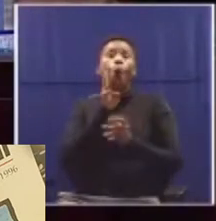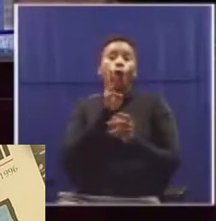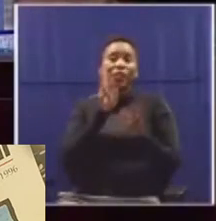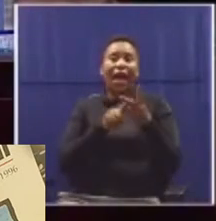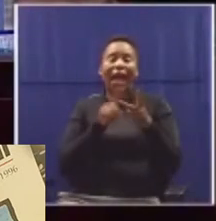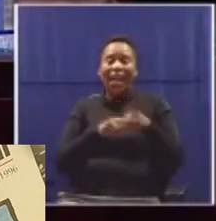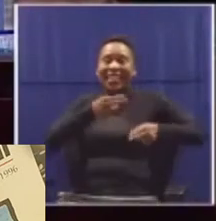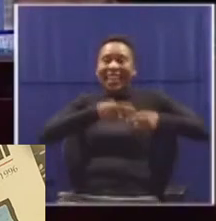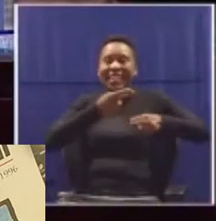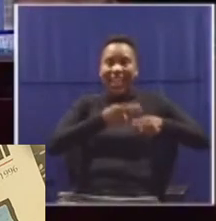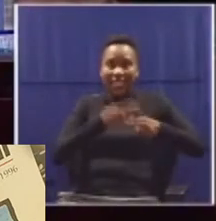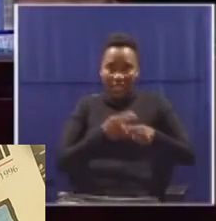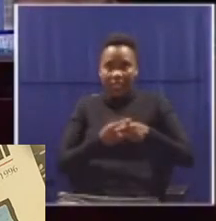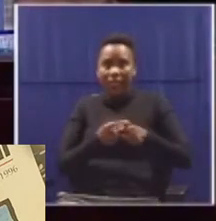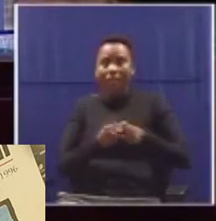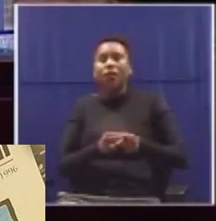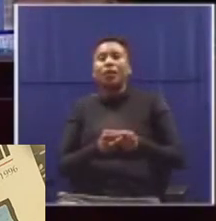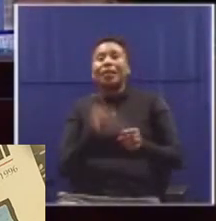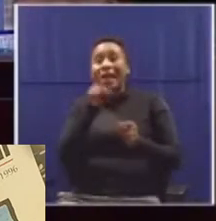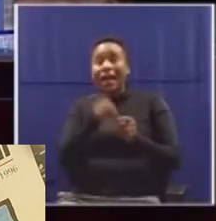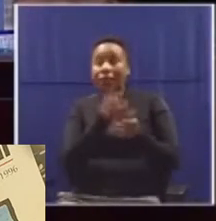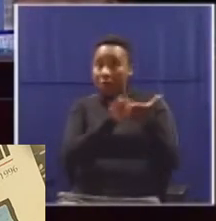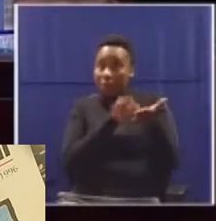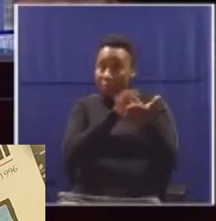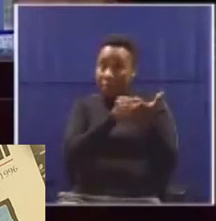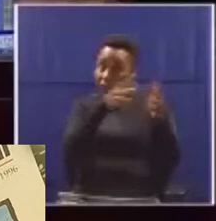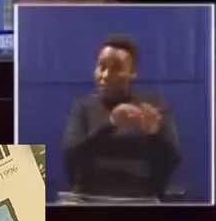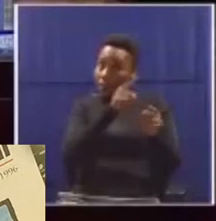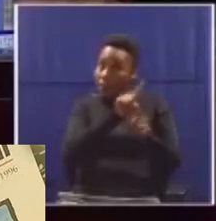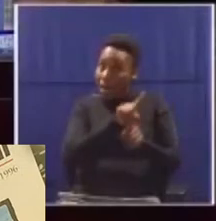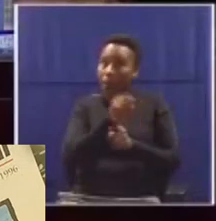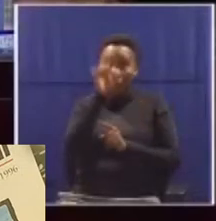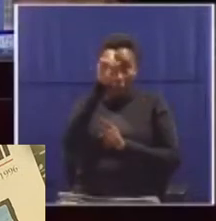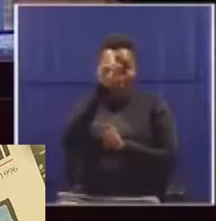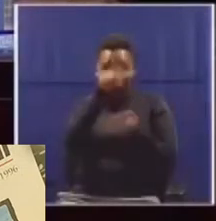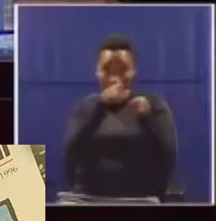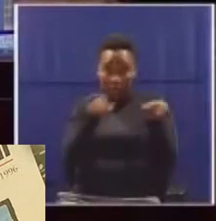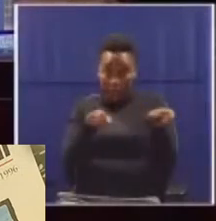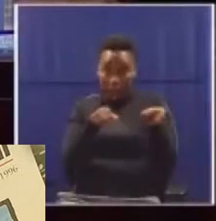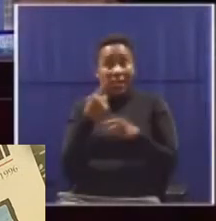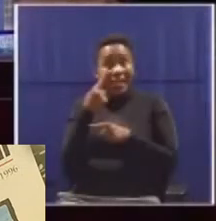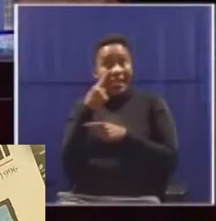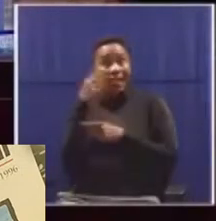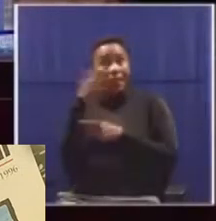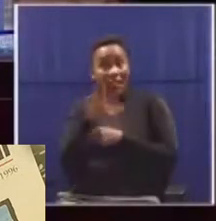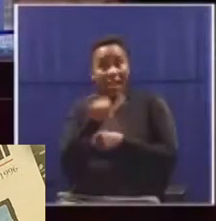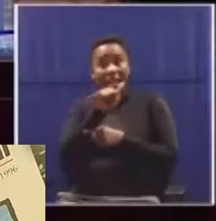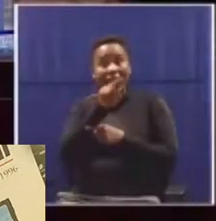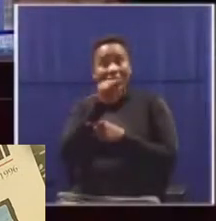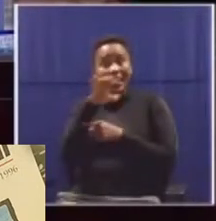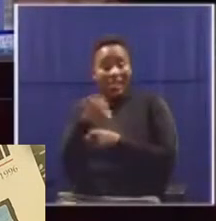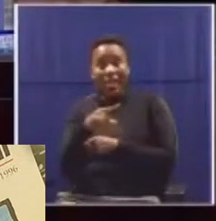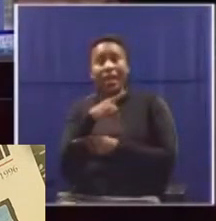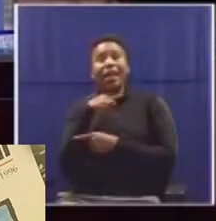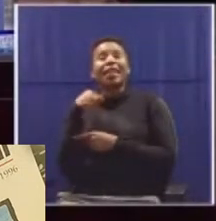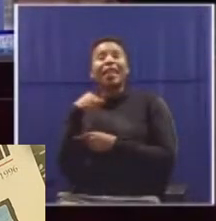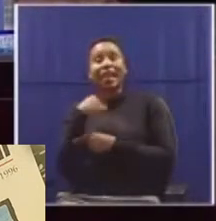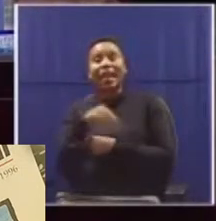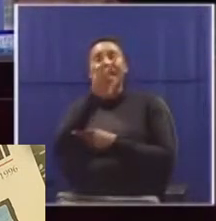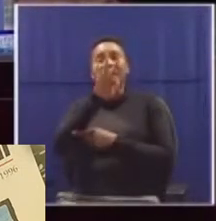voted and was voted in by black people we have witnessed the ANC killing